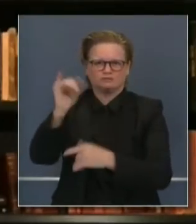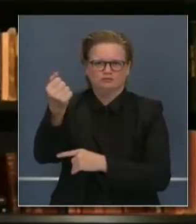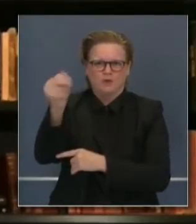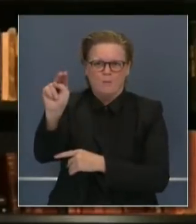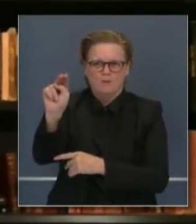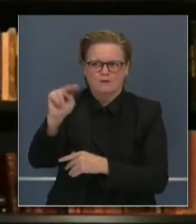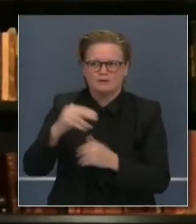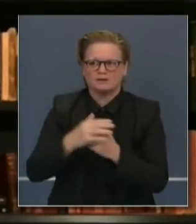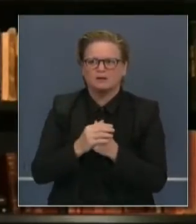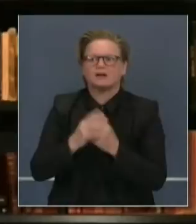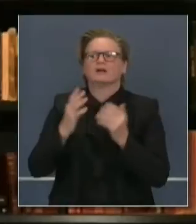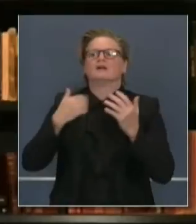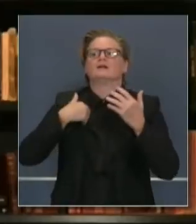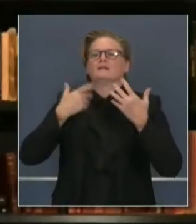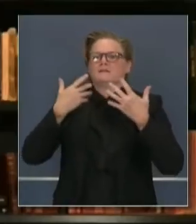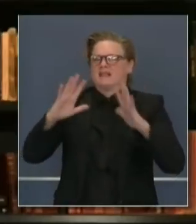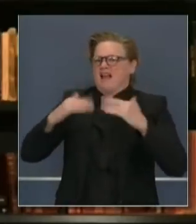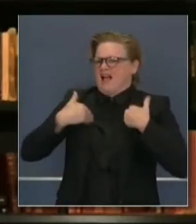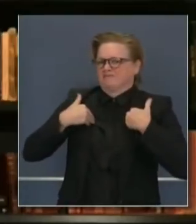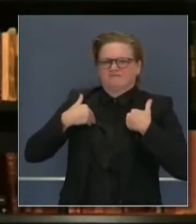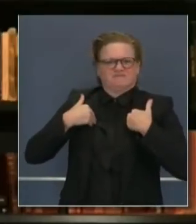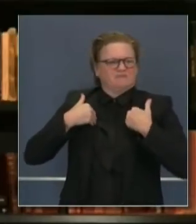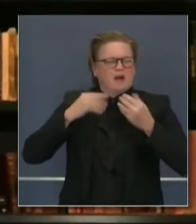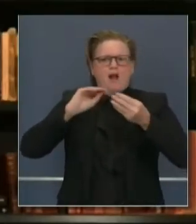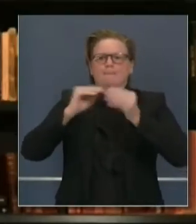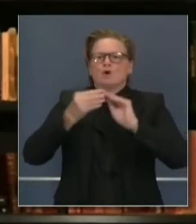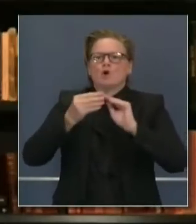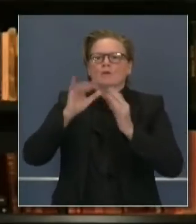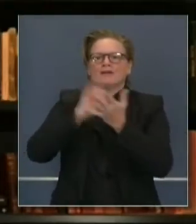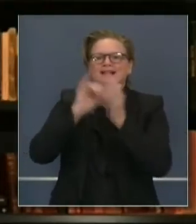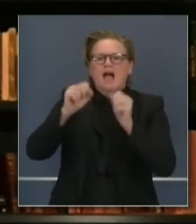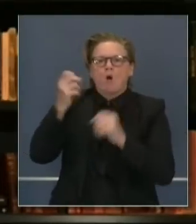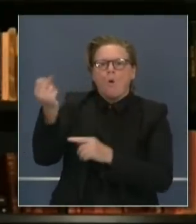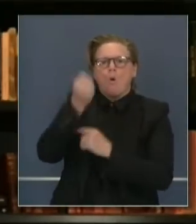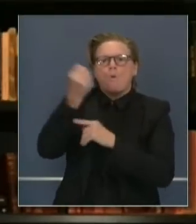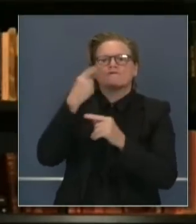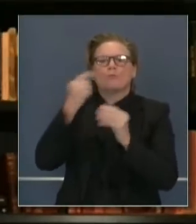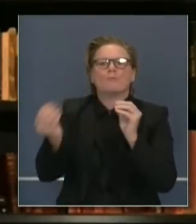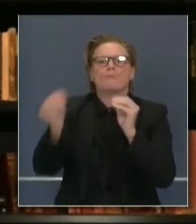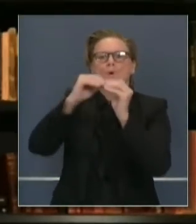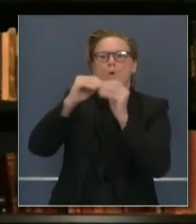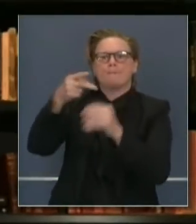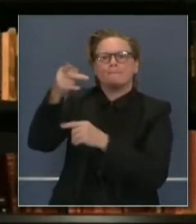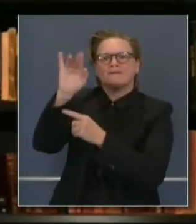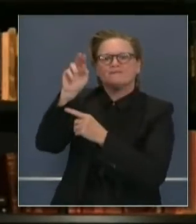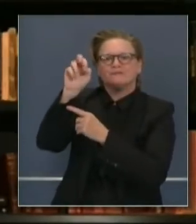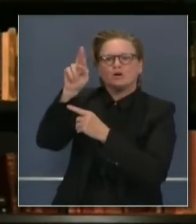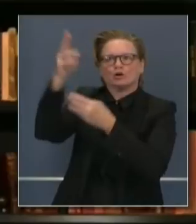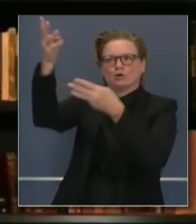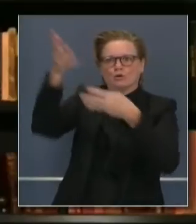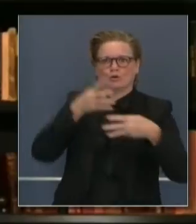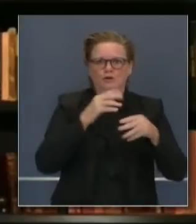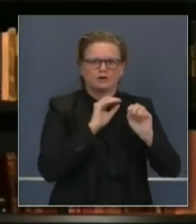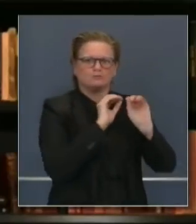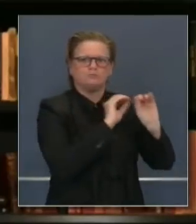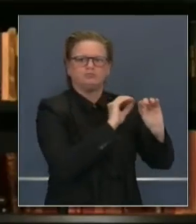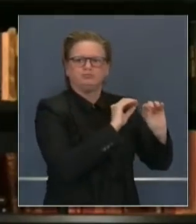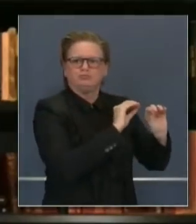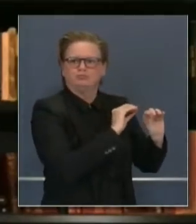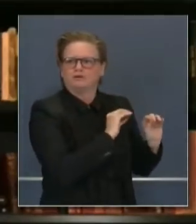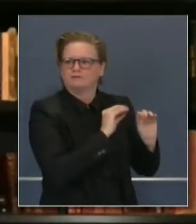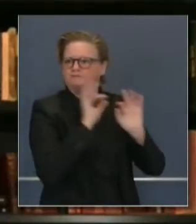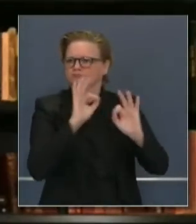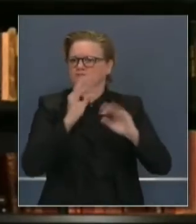with our existing providers in the network that's well established. Remember, we provide over 19 million flu shots typically on an annual